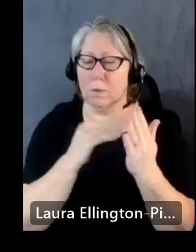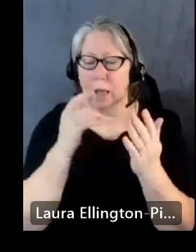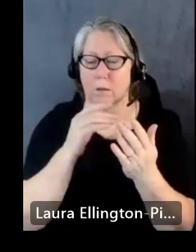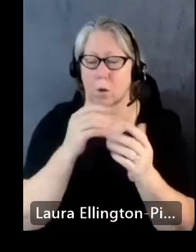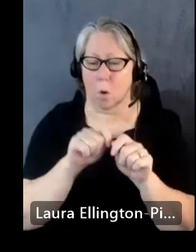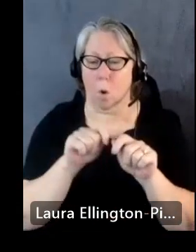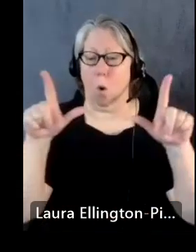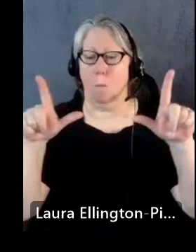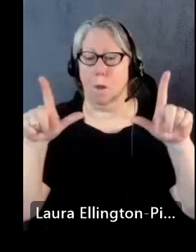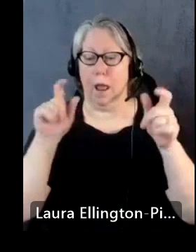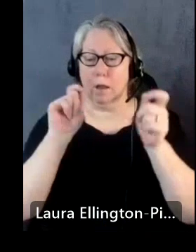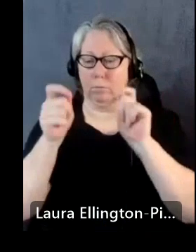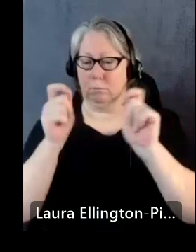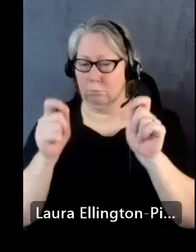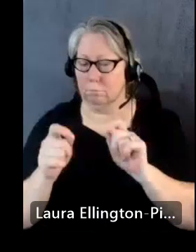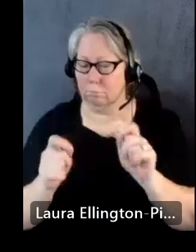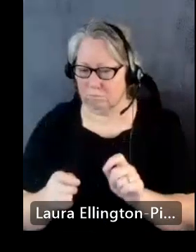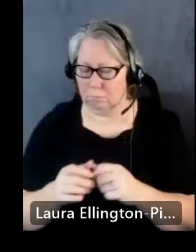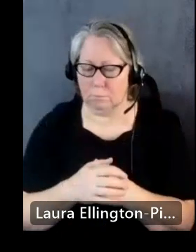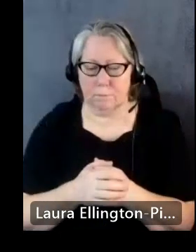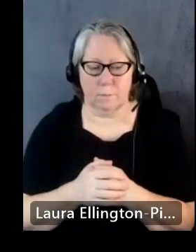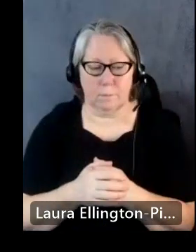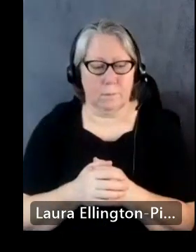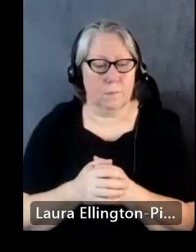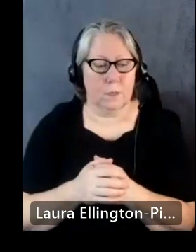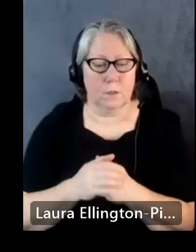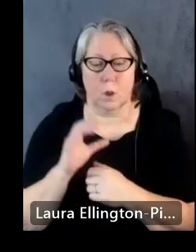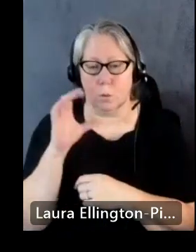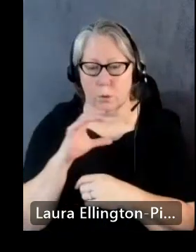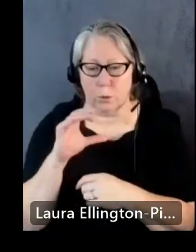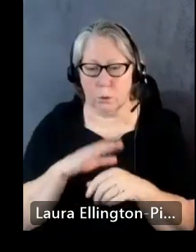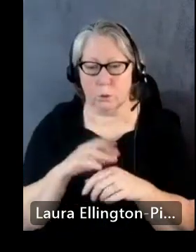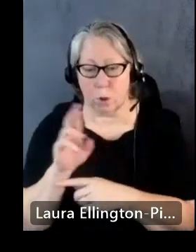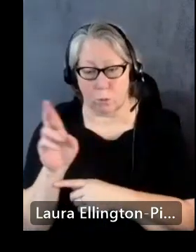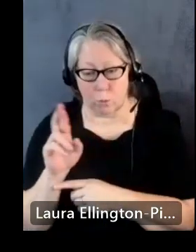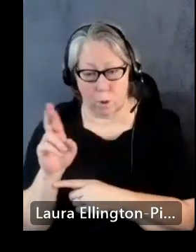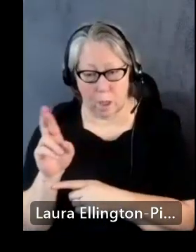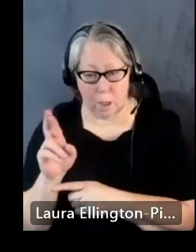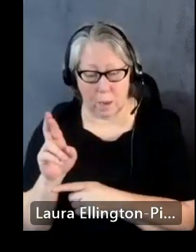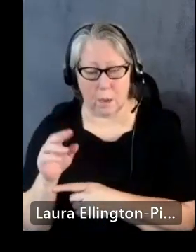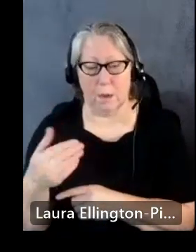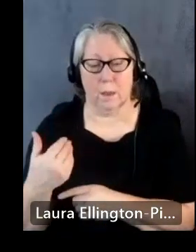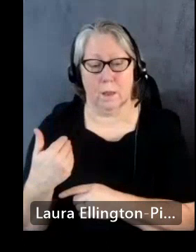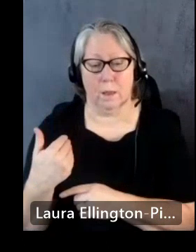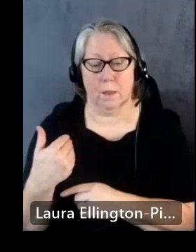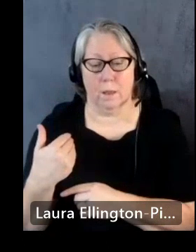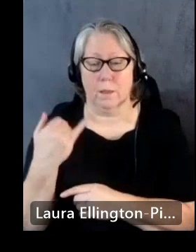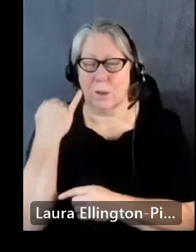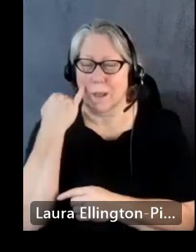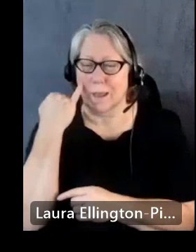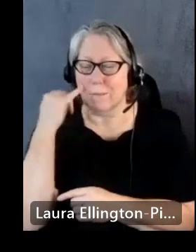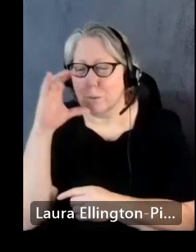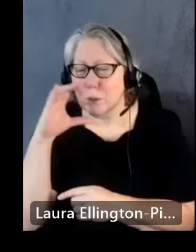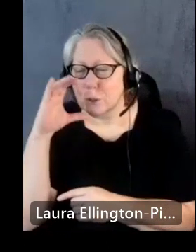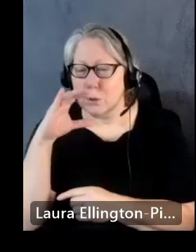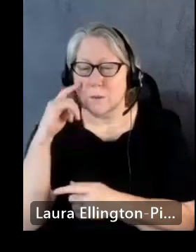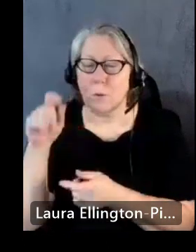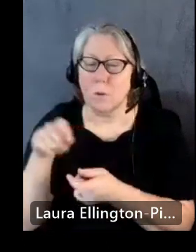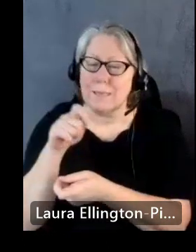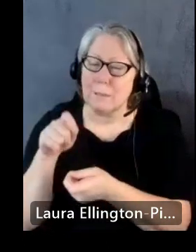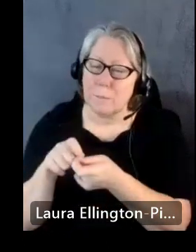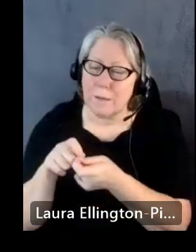Quick search, so that's the search box over on the right. It does kind of have a live update, so if you're searching for some particular record by